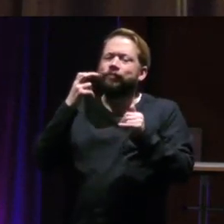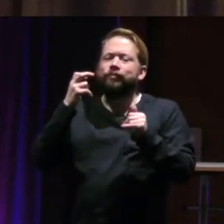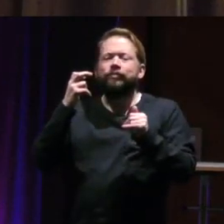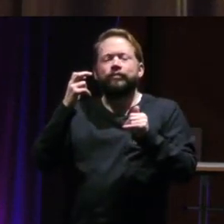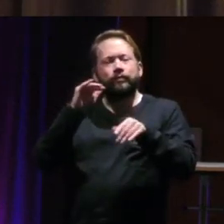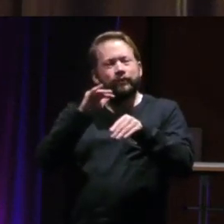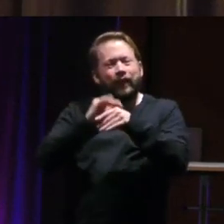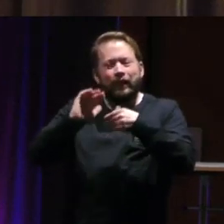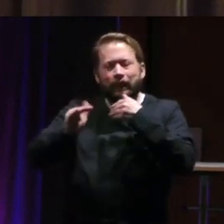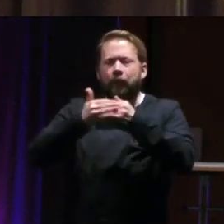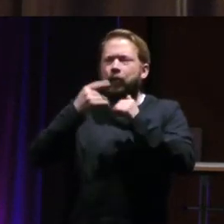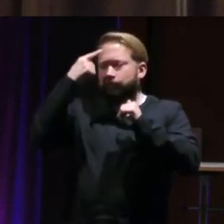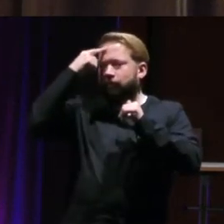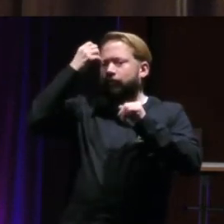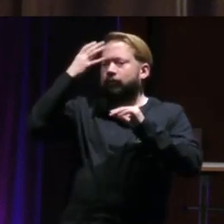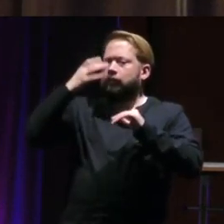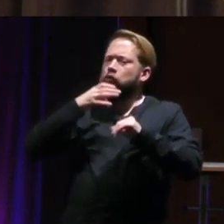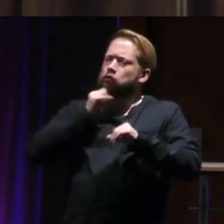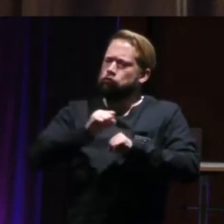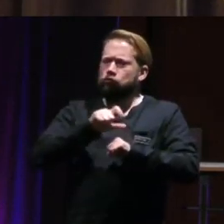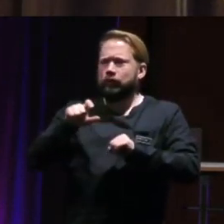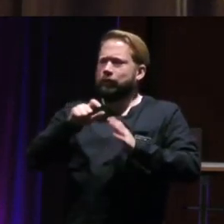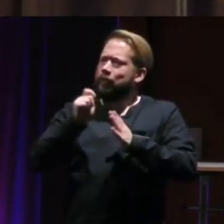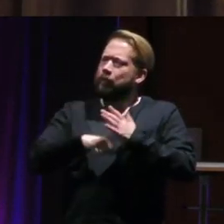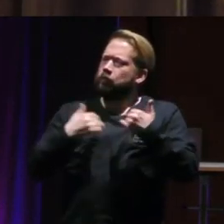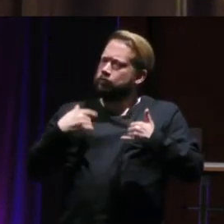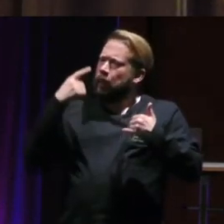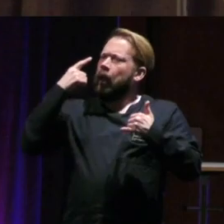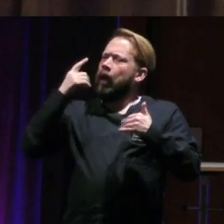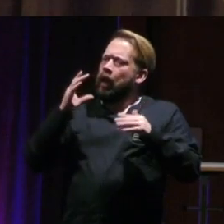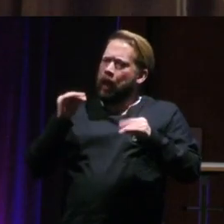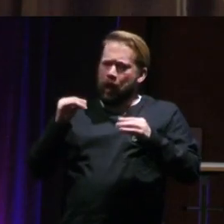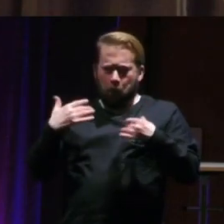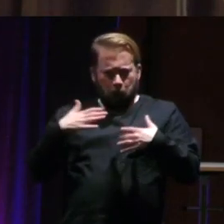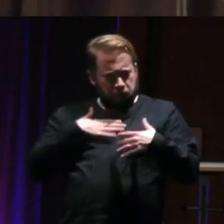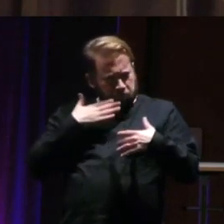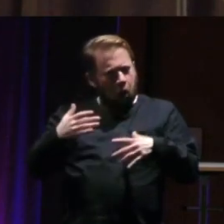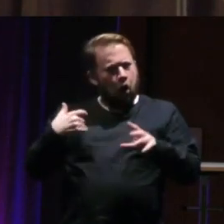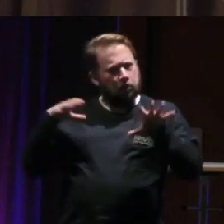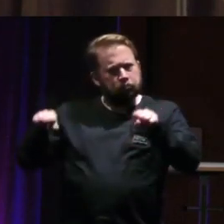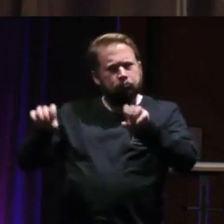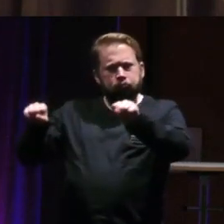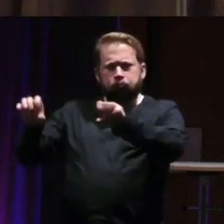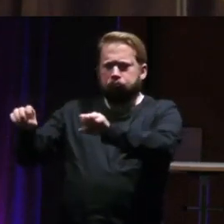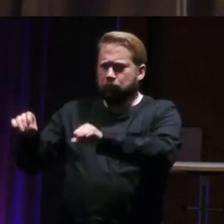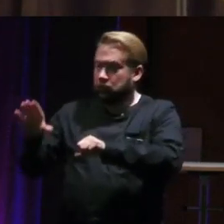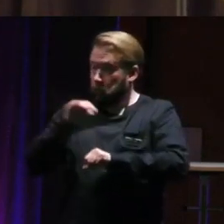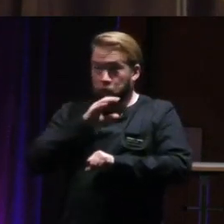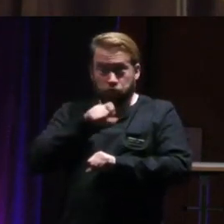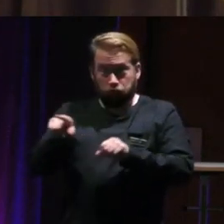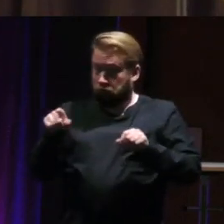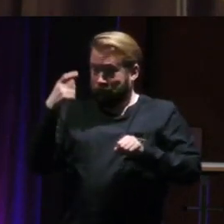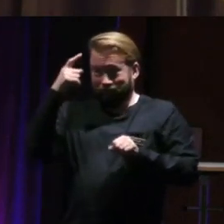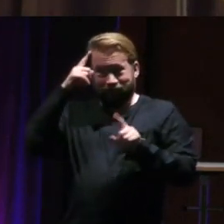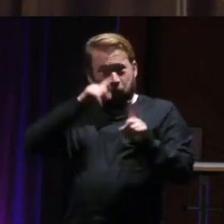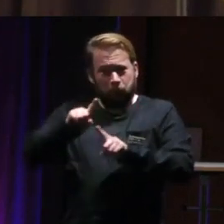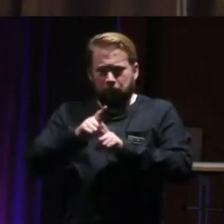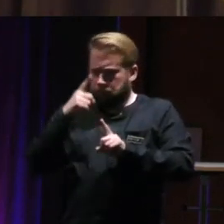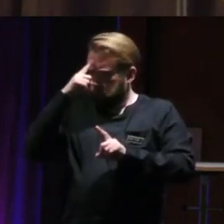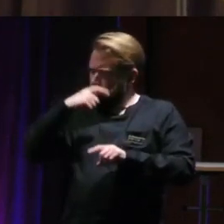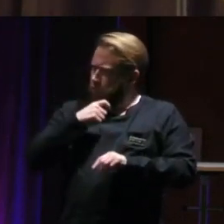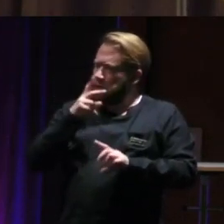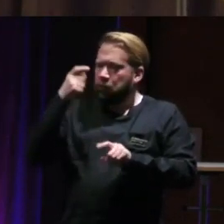So that's why a lot of people just went crazy because they started thinking like